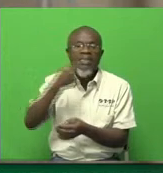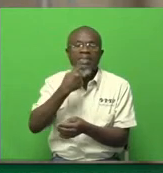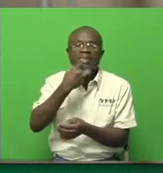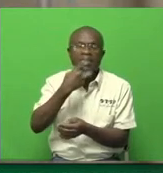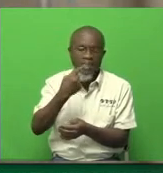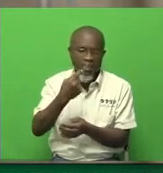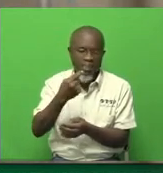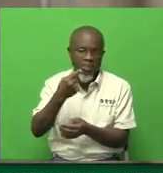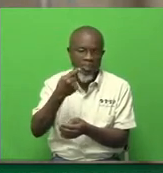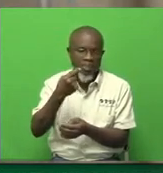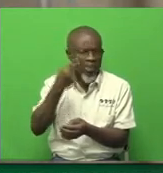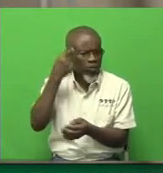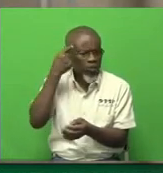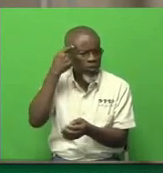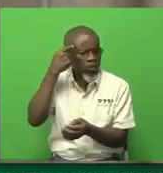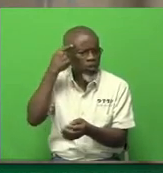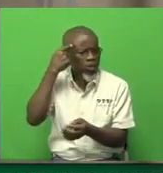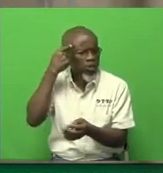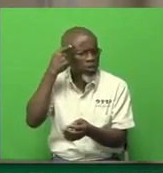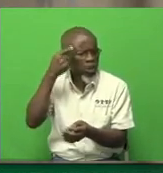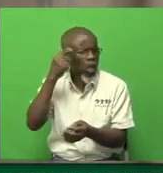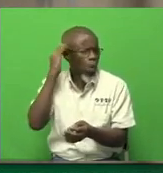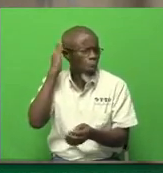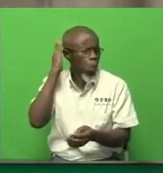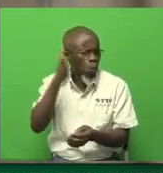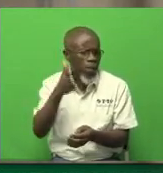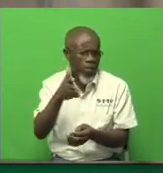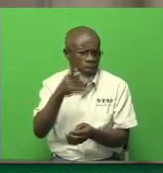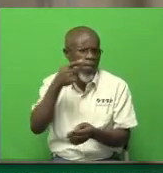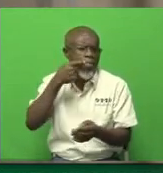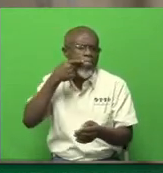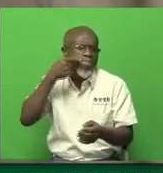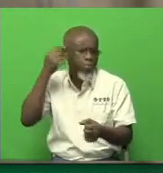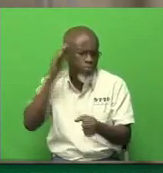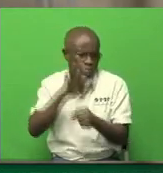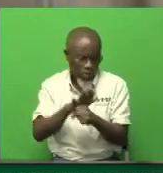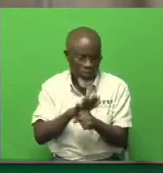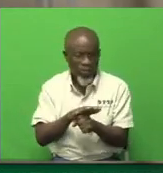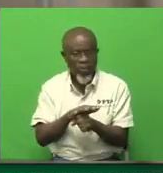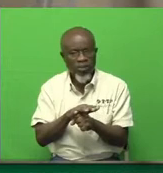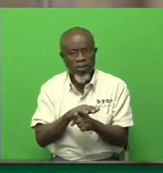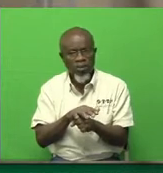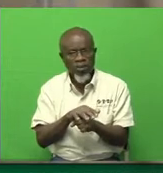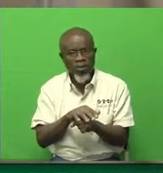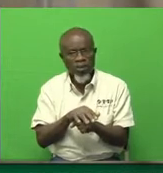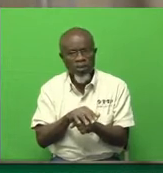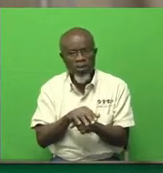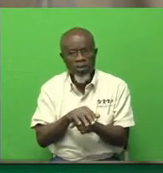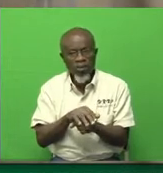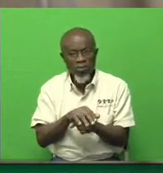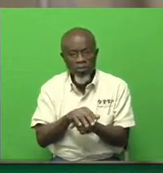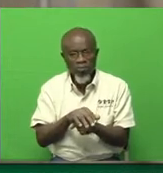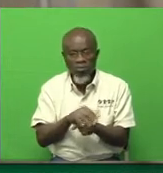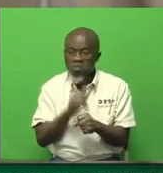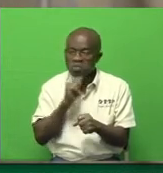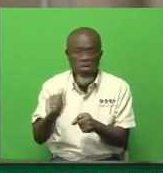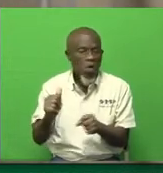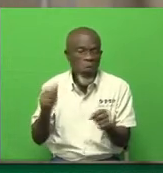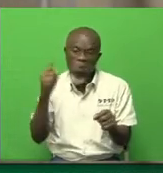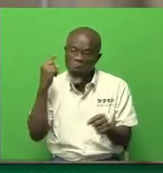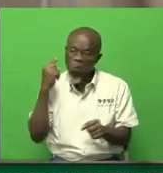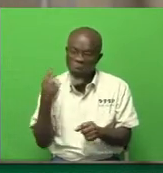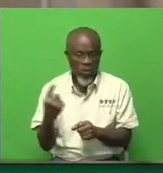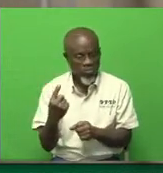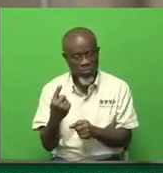made a commitment to the people of Trinidad and Tobago Mr Deputy speaker I am reliably advised that not one grain of